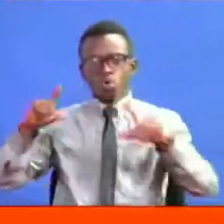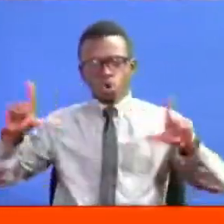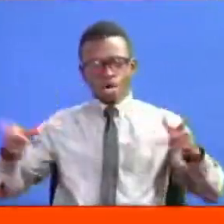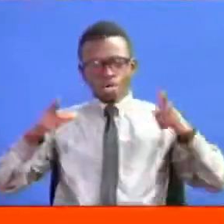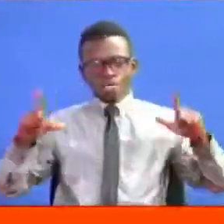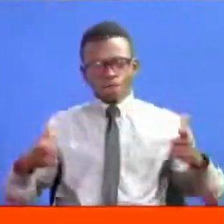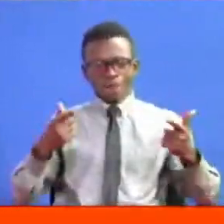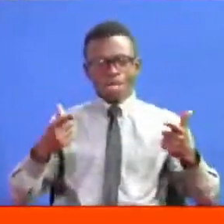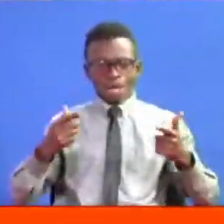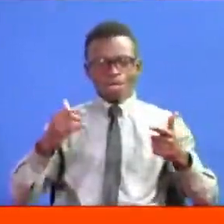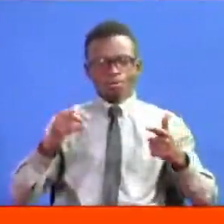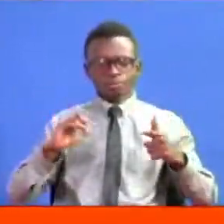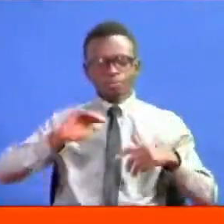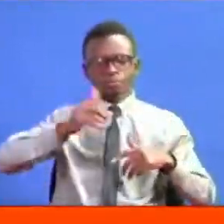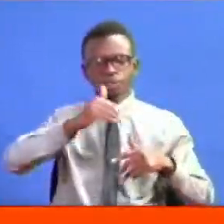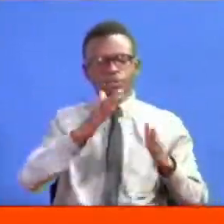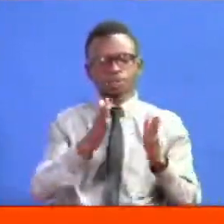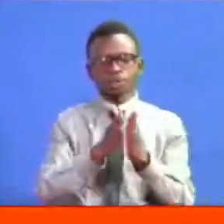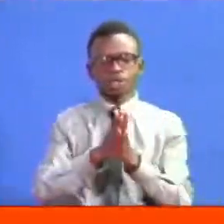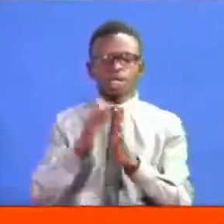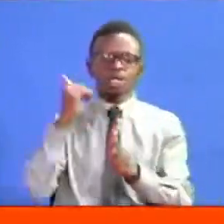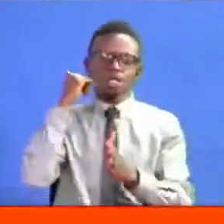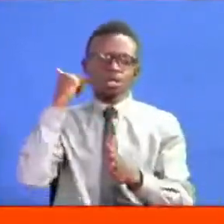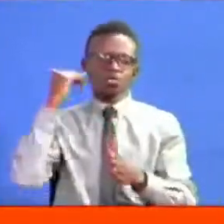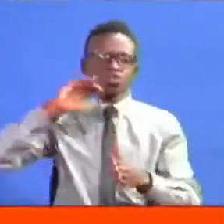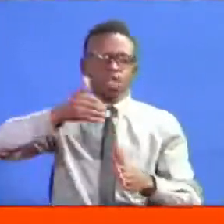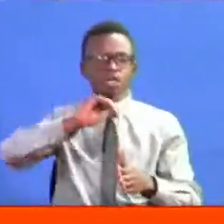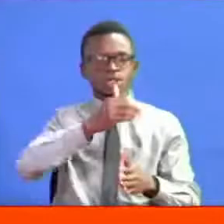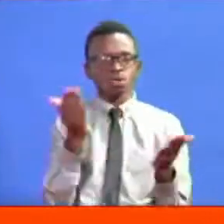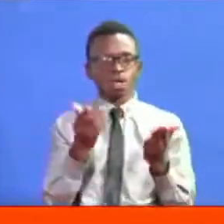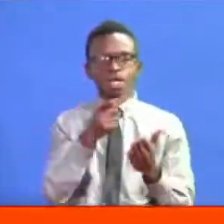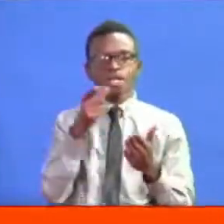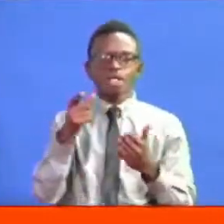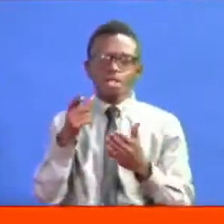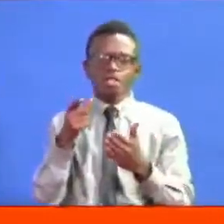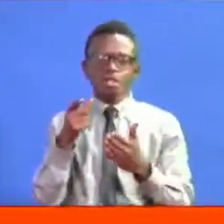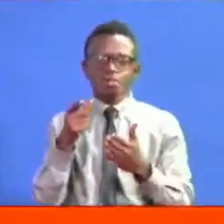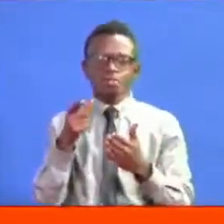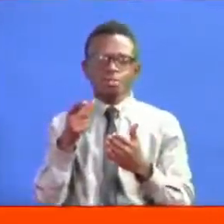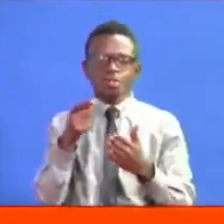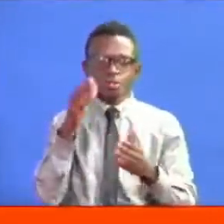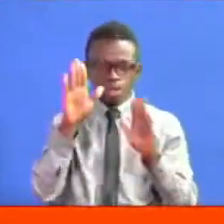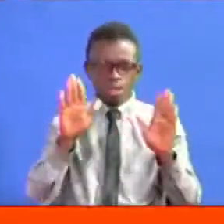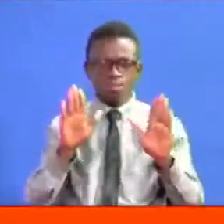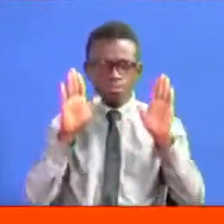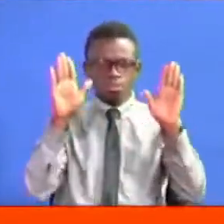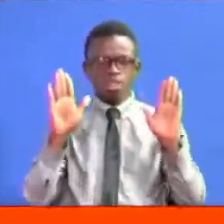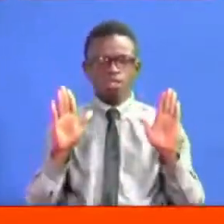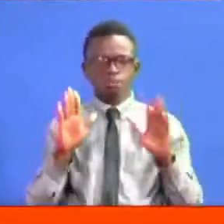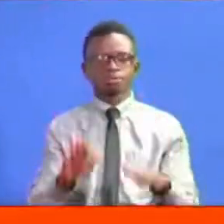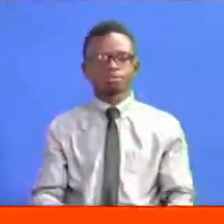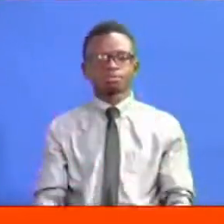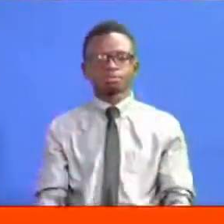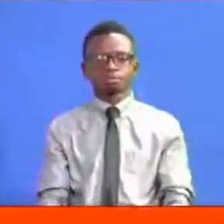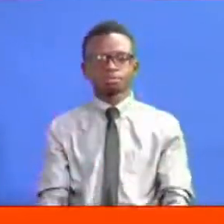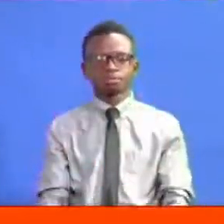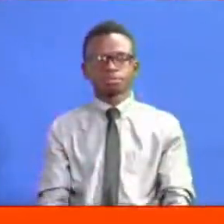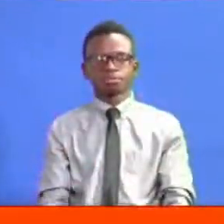Laikipia County and Nakuru Town, Nakuru County, where they sold their bottom-up agenda.